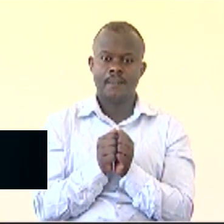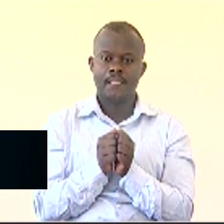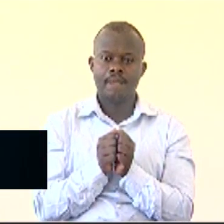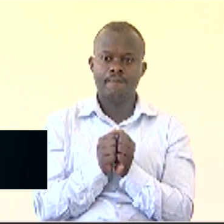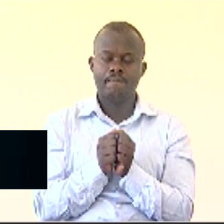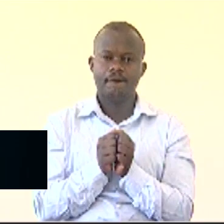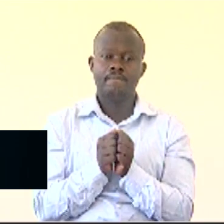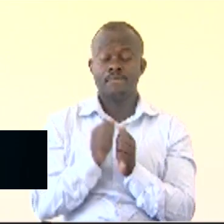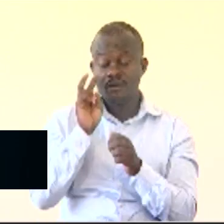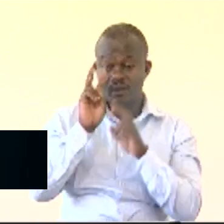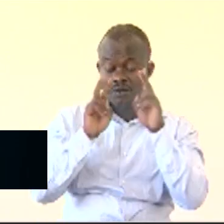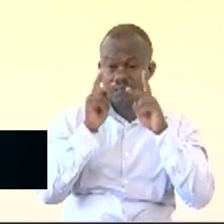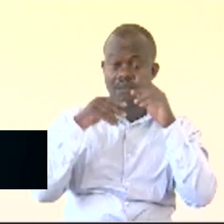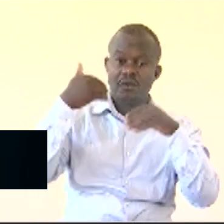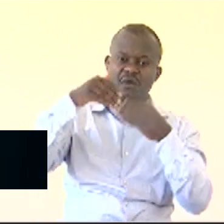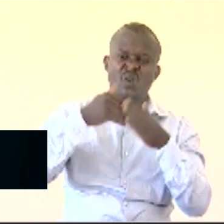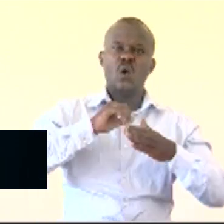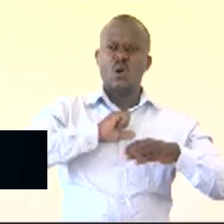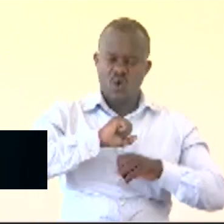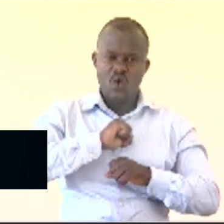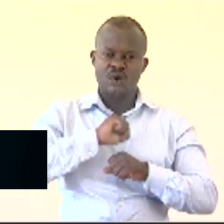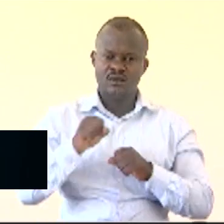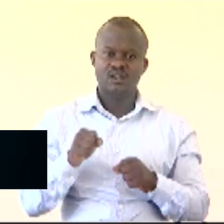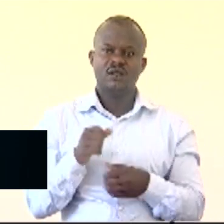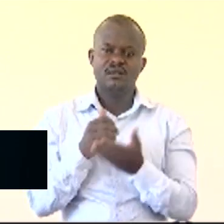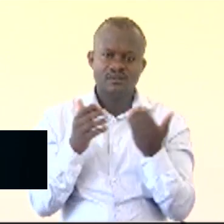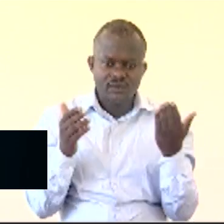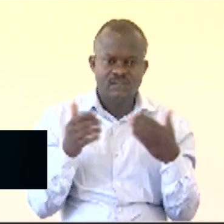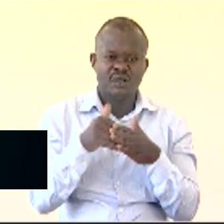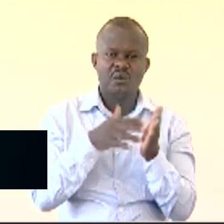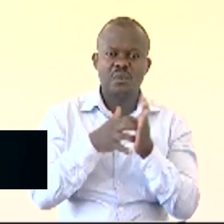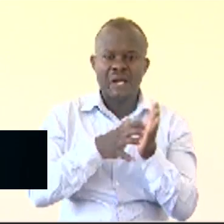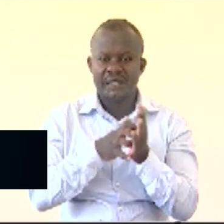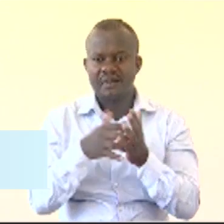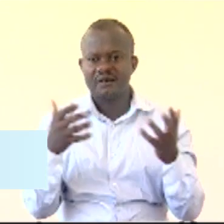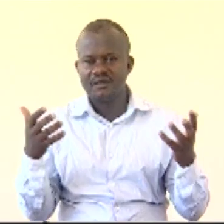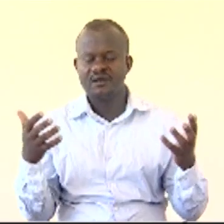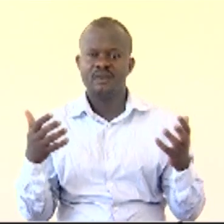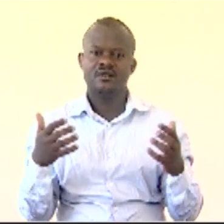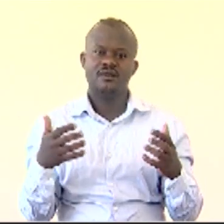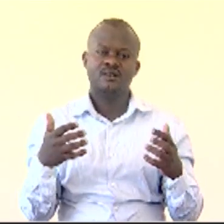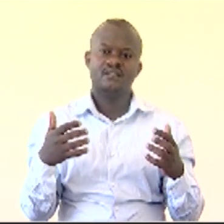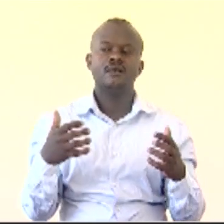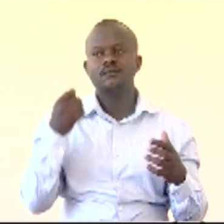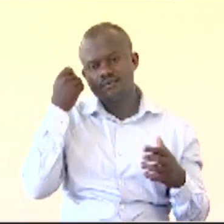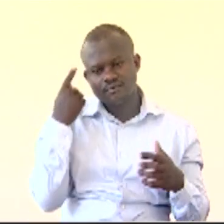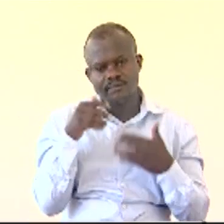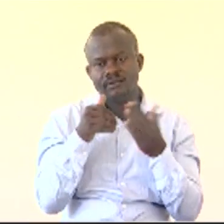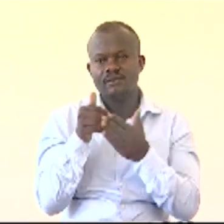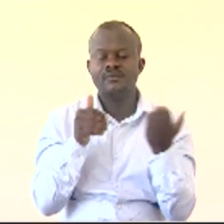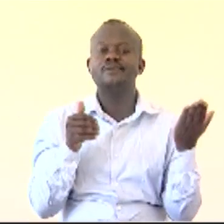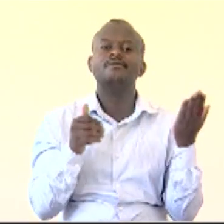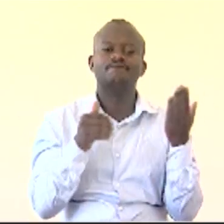Find a person is always weak. Coughing, chest pain, weak. Of course, you may